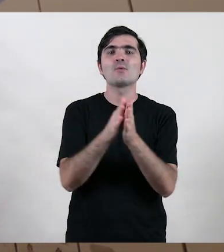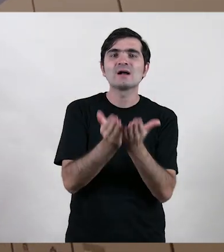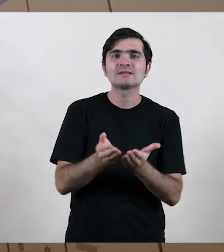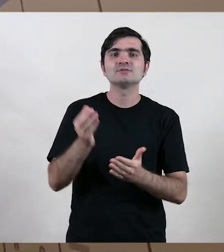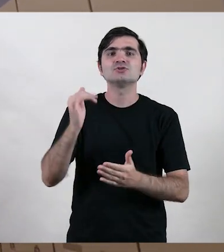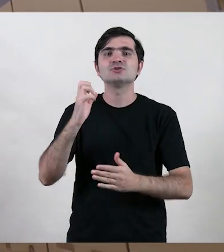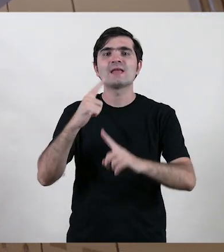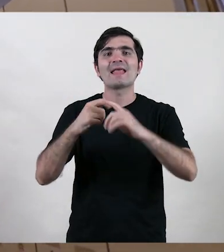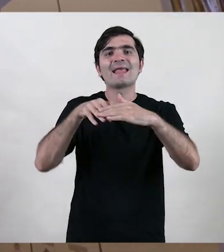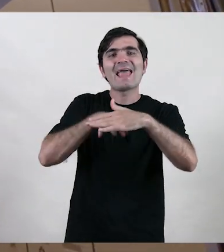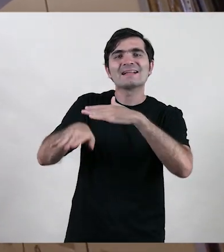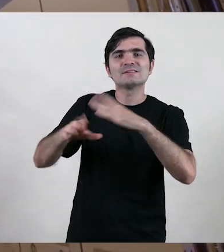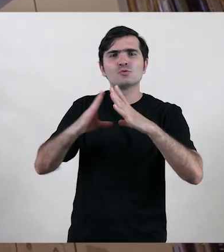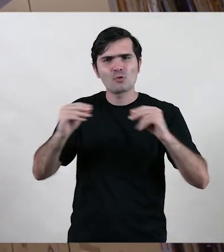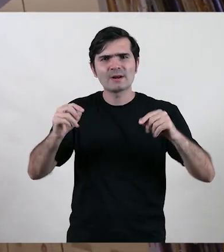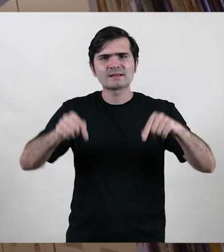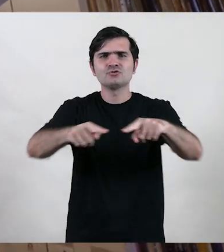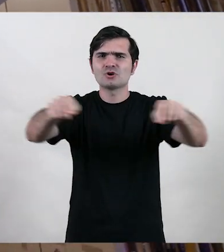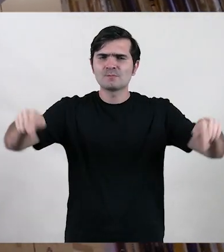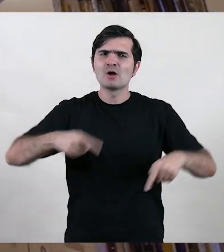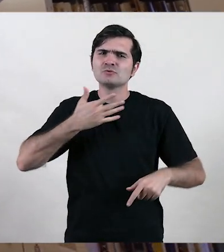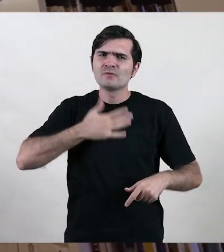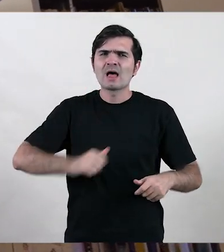Museum, a space that aims to fill the